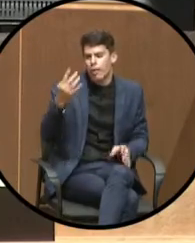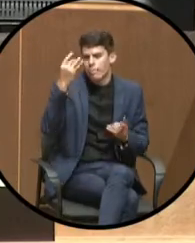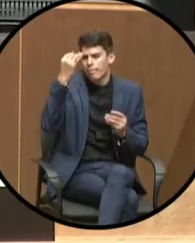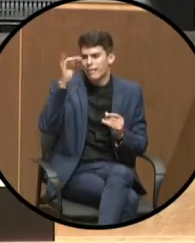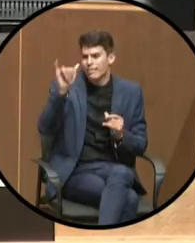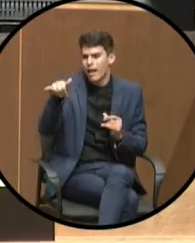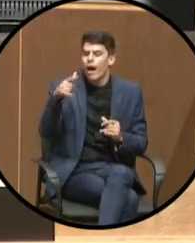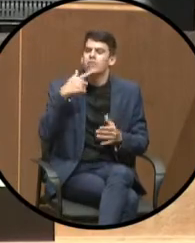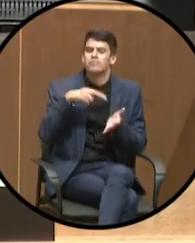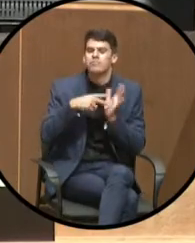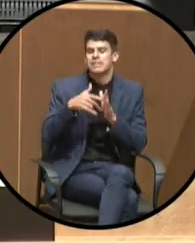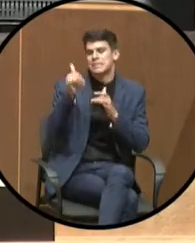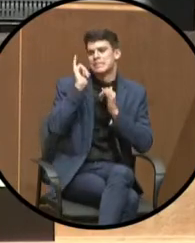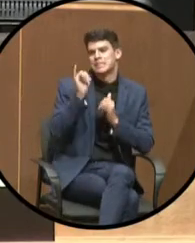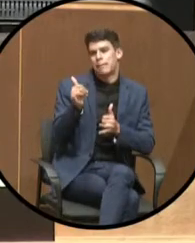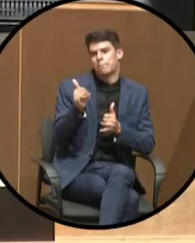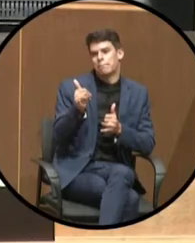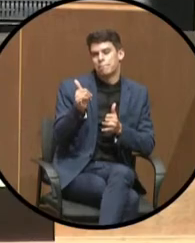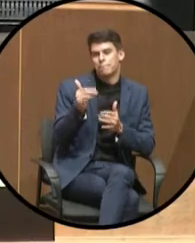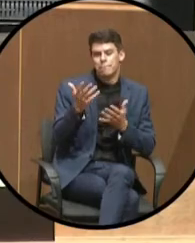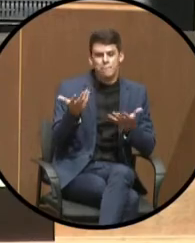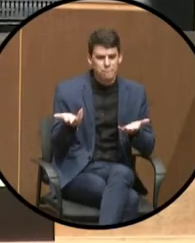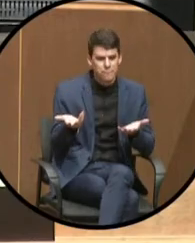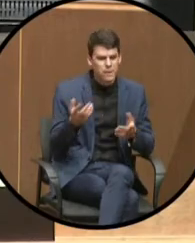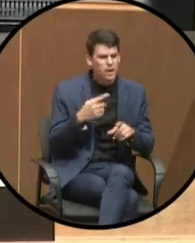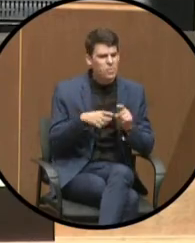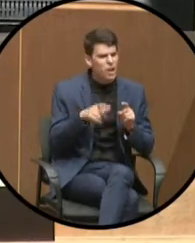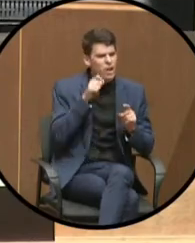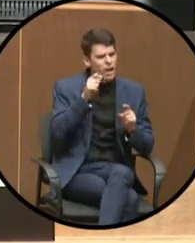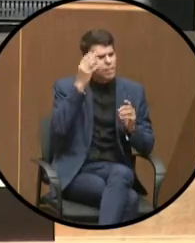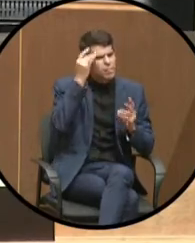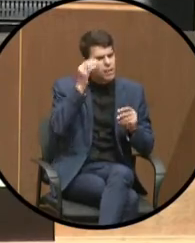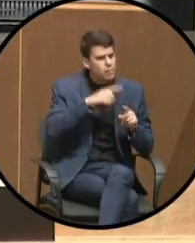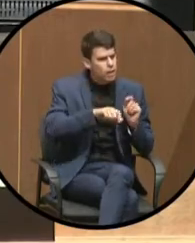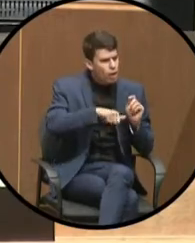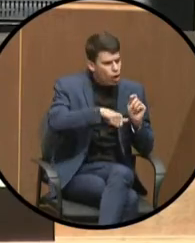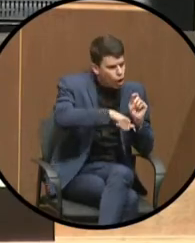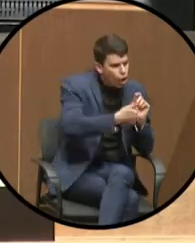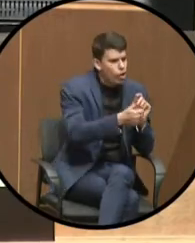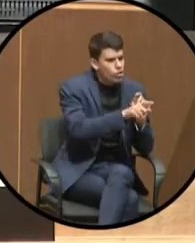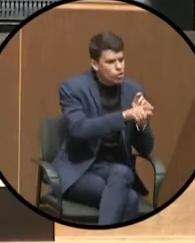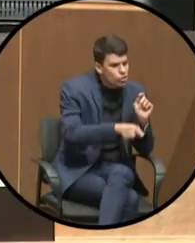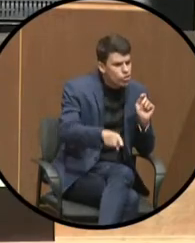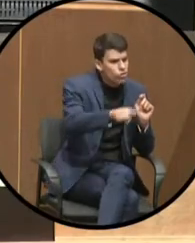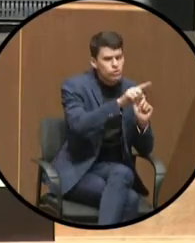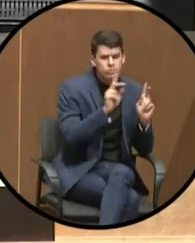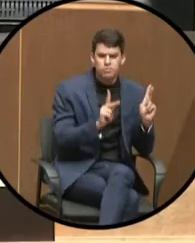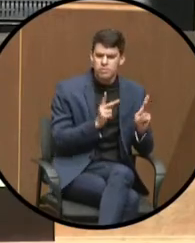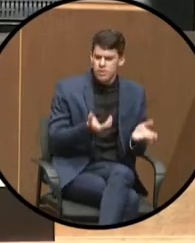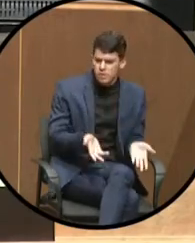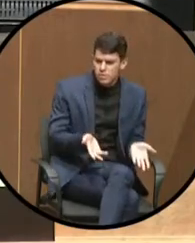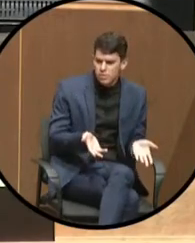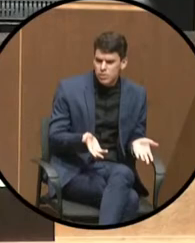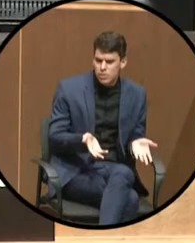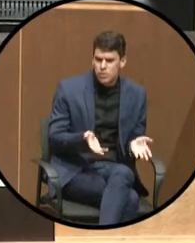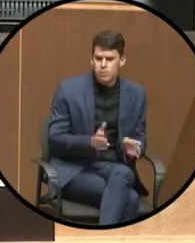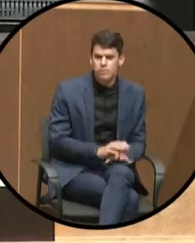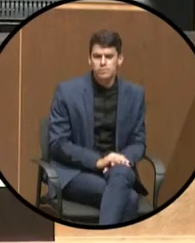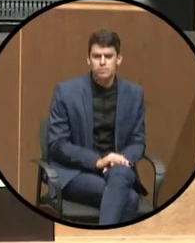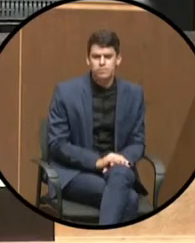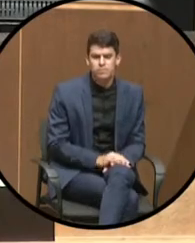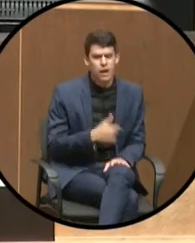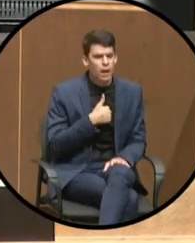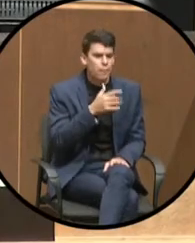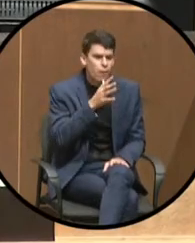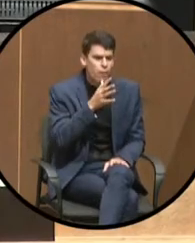gonna forget about the only child that maybe feel a certain way or is facing critical conditions.